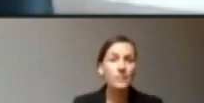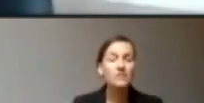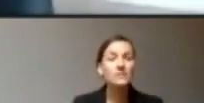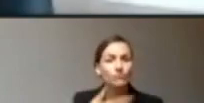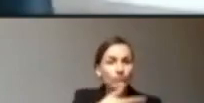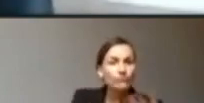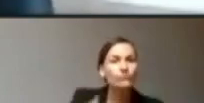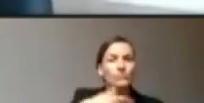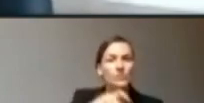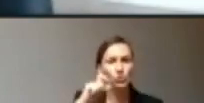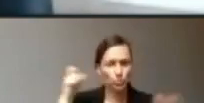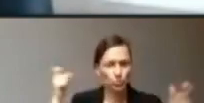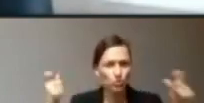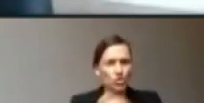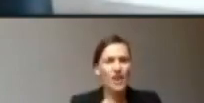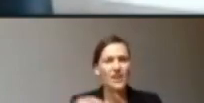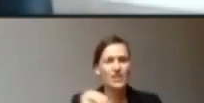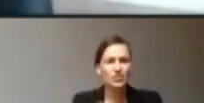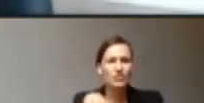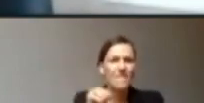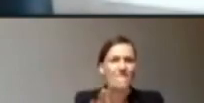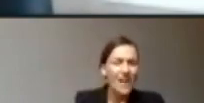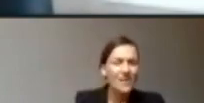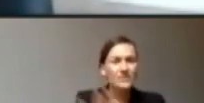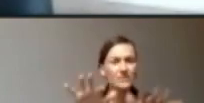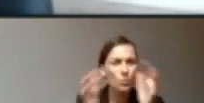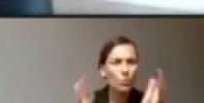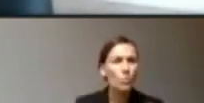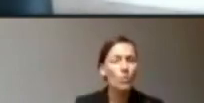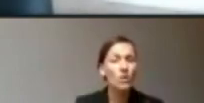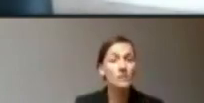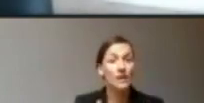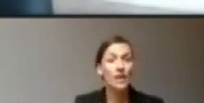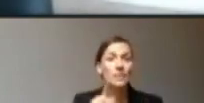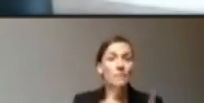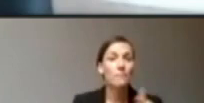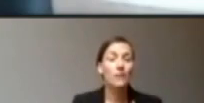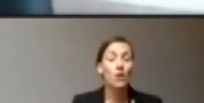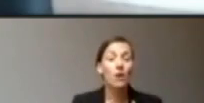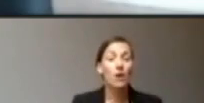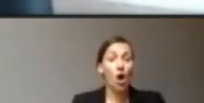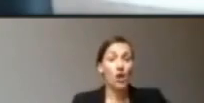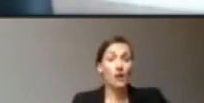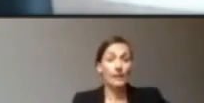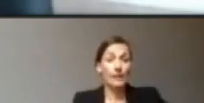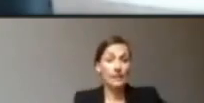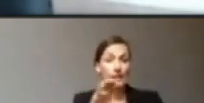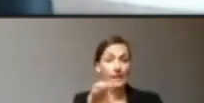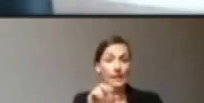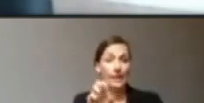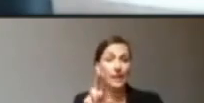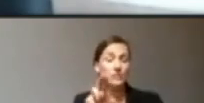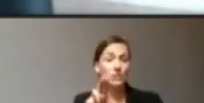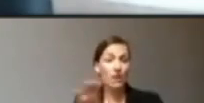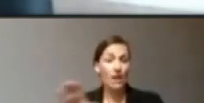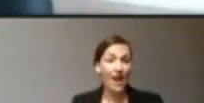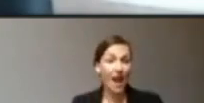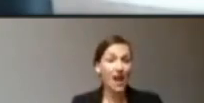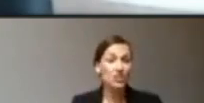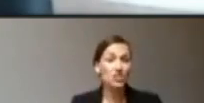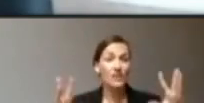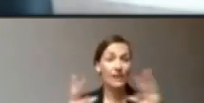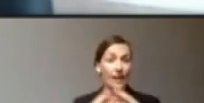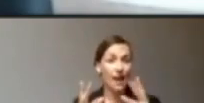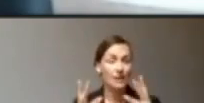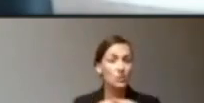sort of change and to have impact. You know, the people who sit on our cancer action councils and our different research action councils